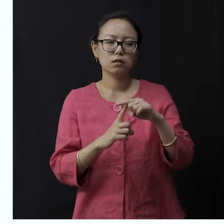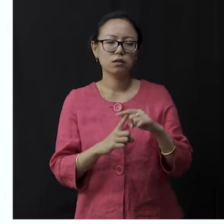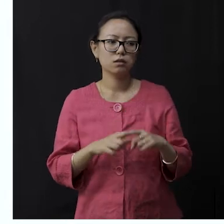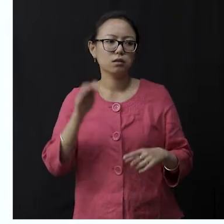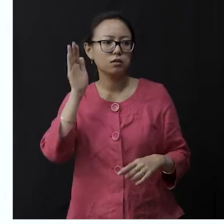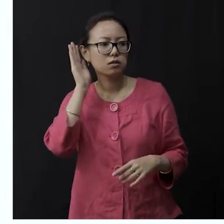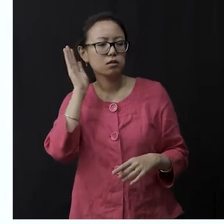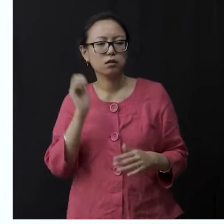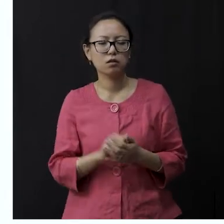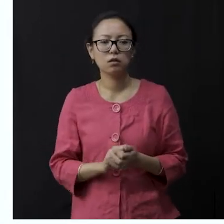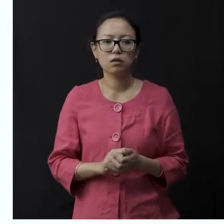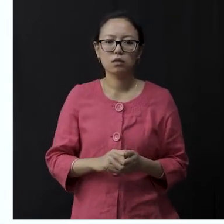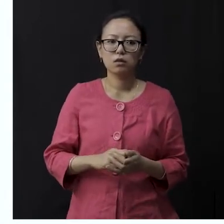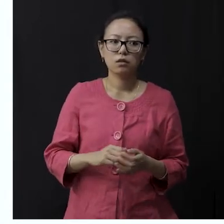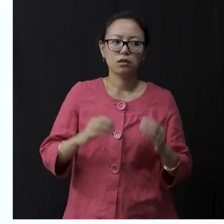all.